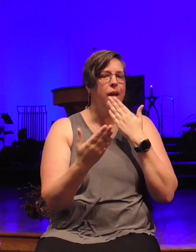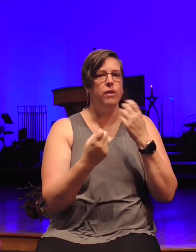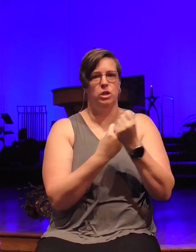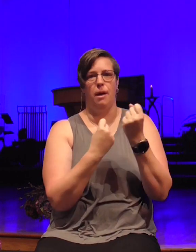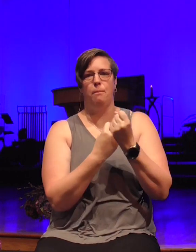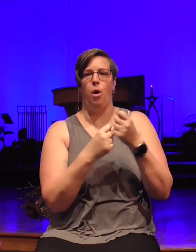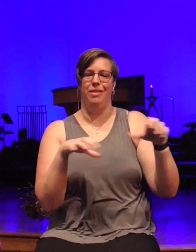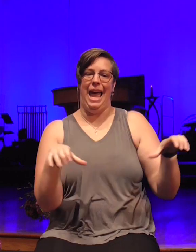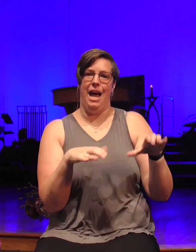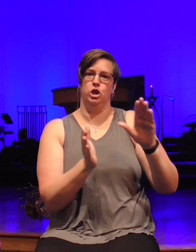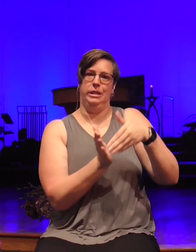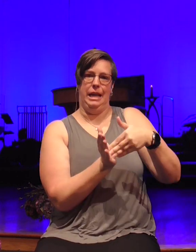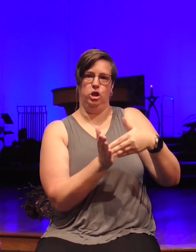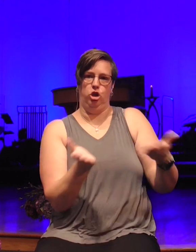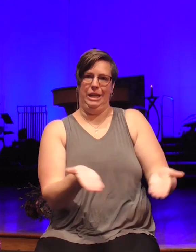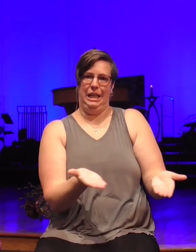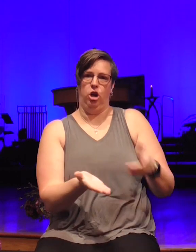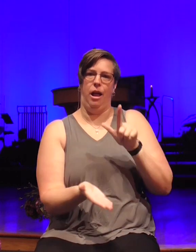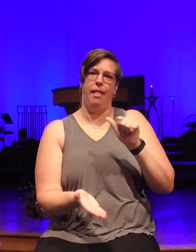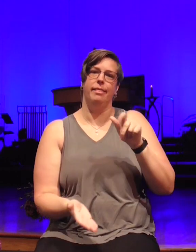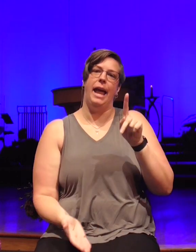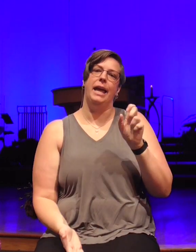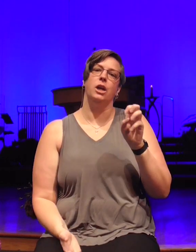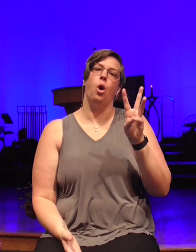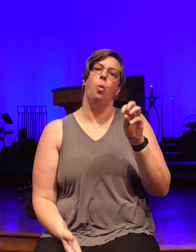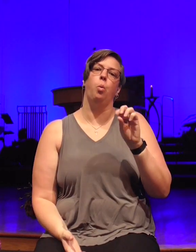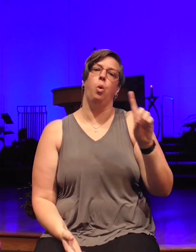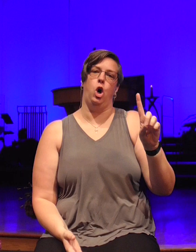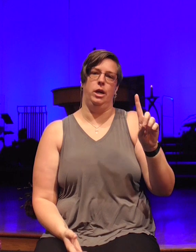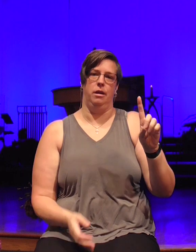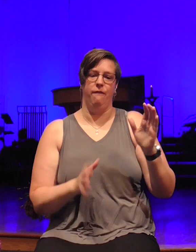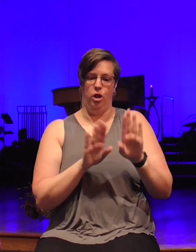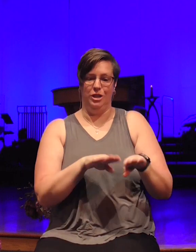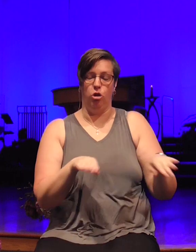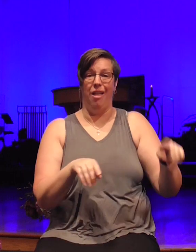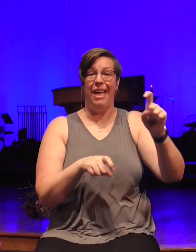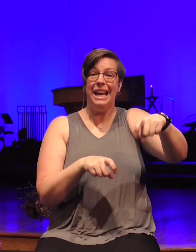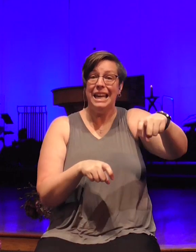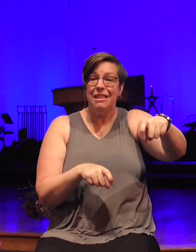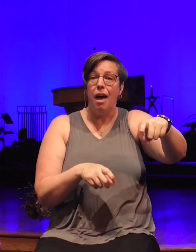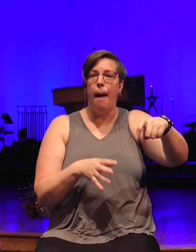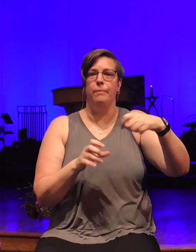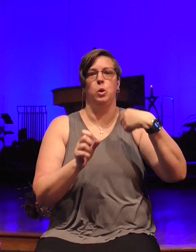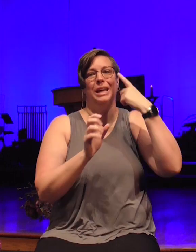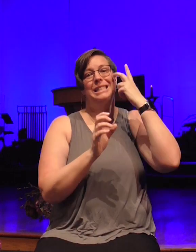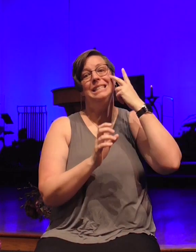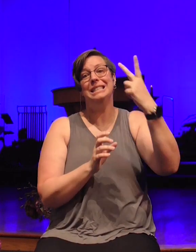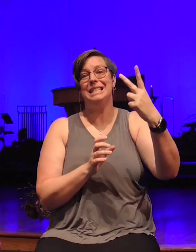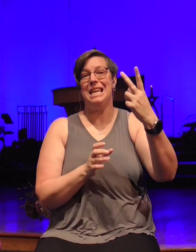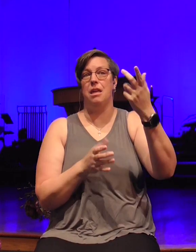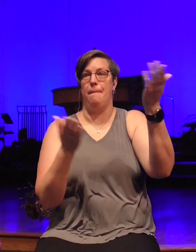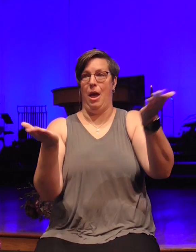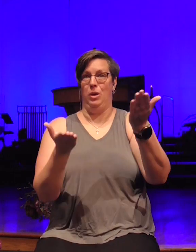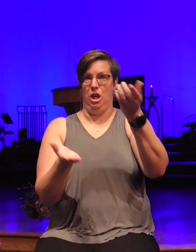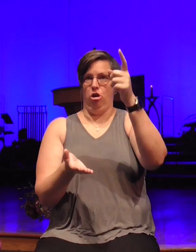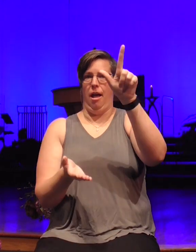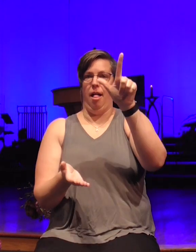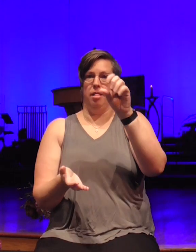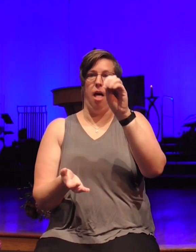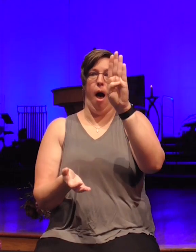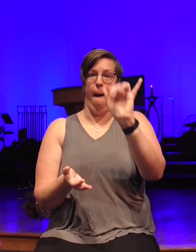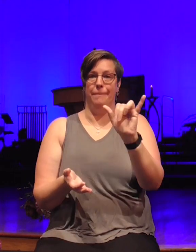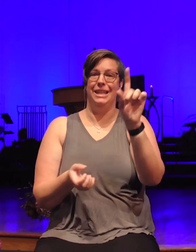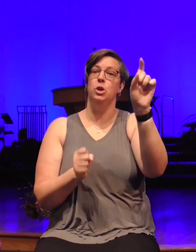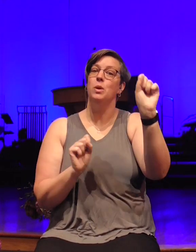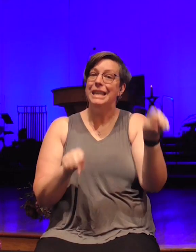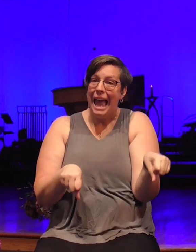Action Center here in Lakewood and support children who will need school supplies. You can see a wonderful demonstration of it on this lobby. You can go get your picture